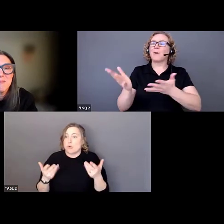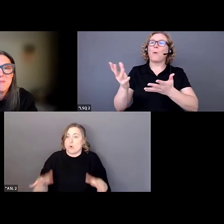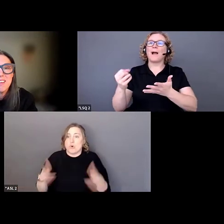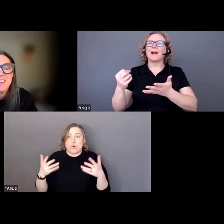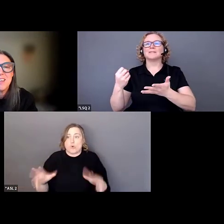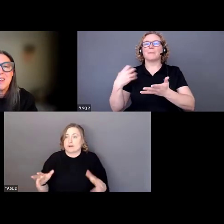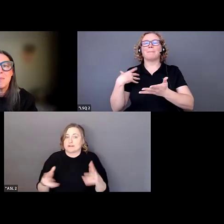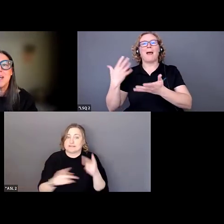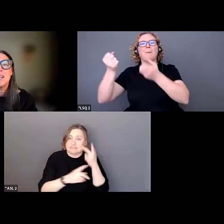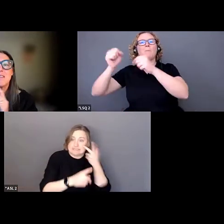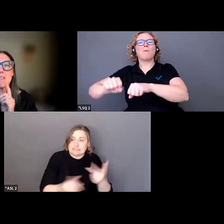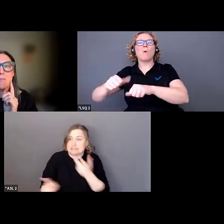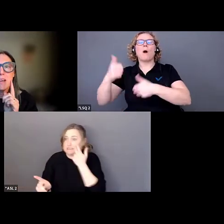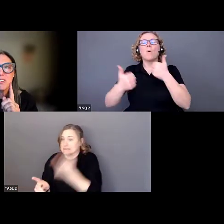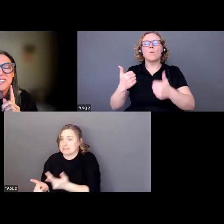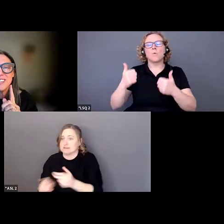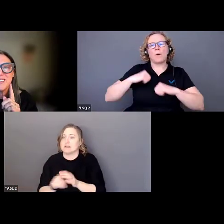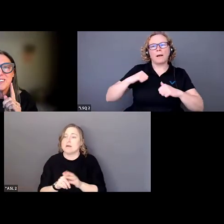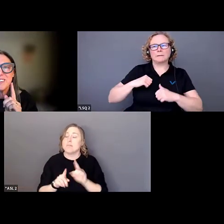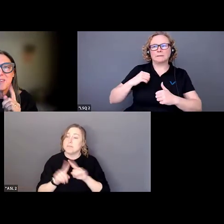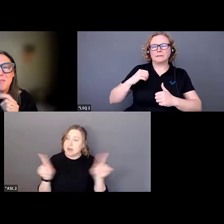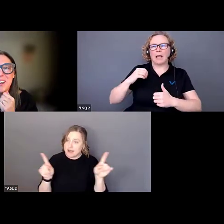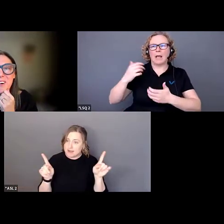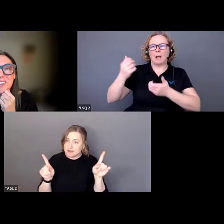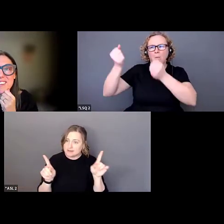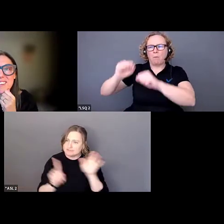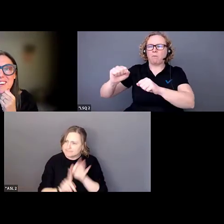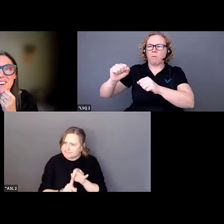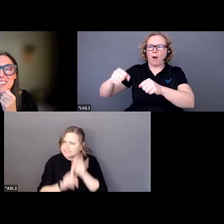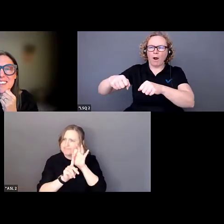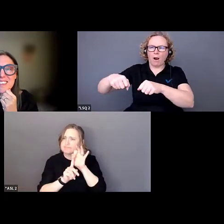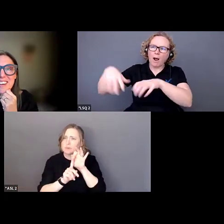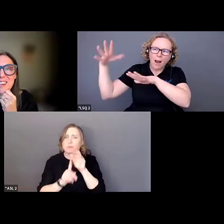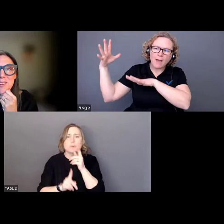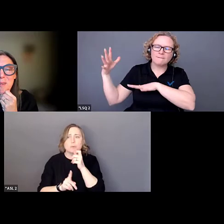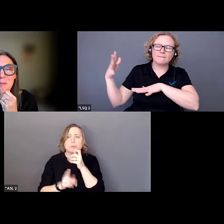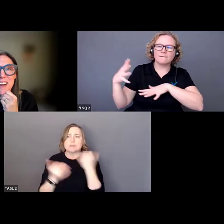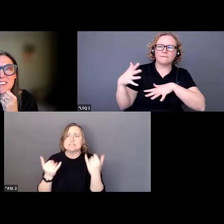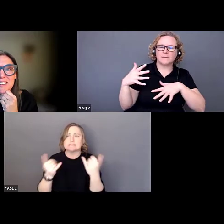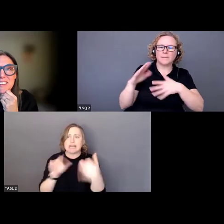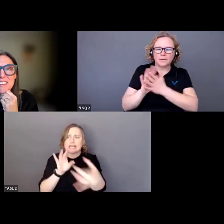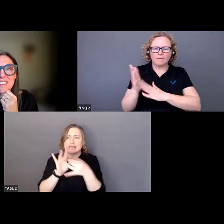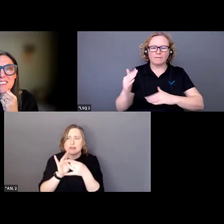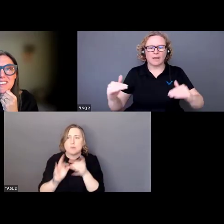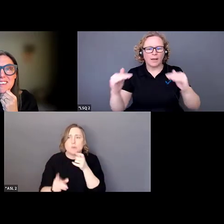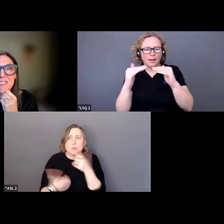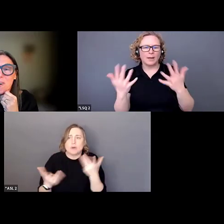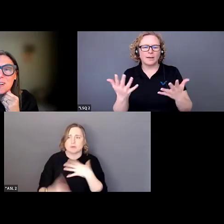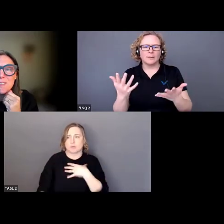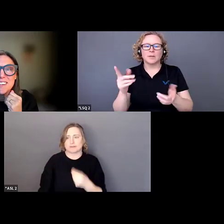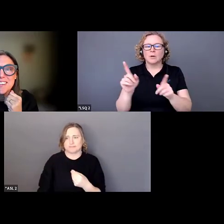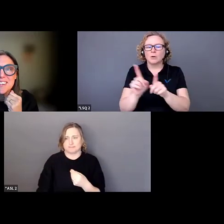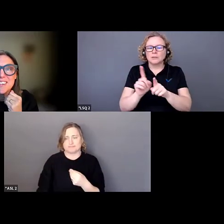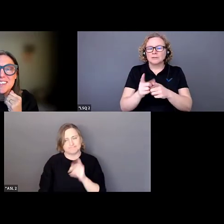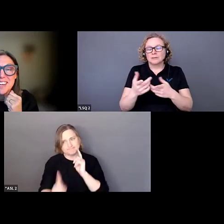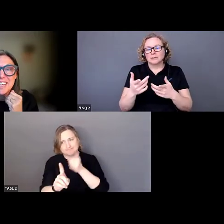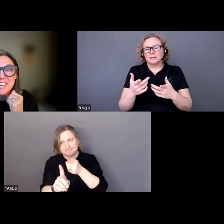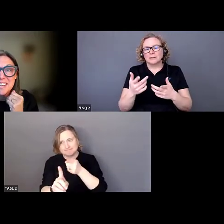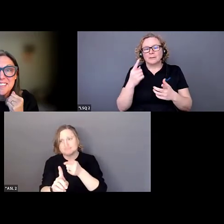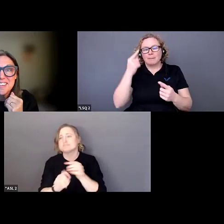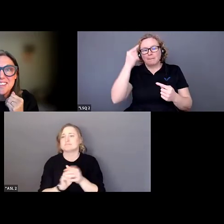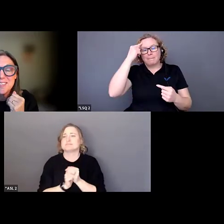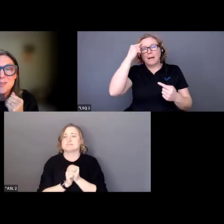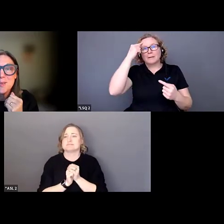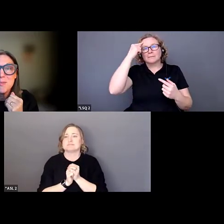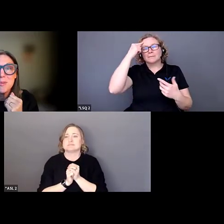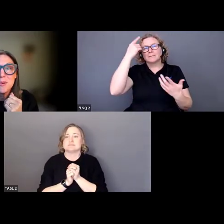coins. But it is especially for my colleagues in the audience tonight who are white. For all of us here today